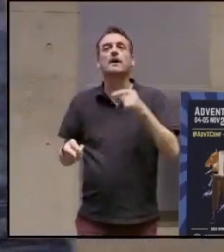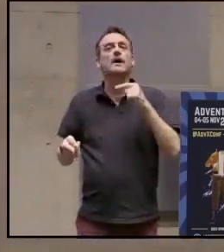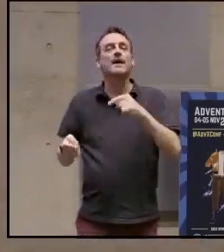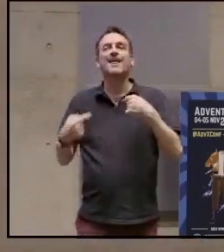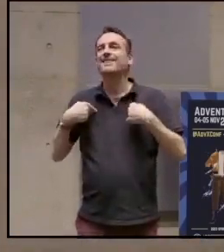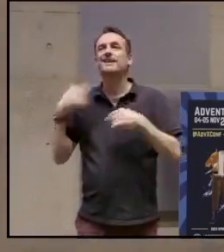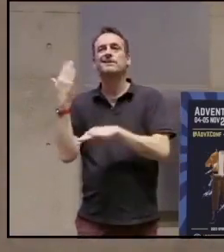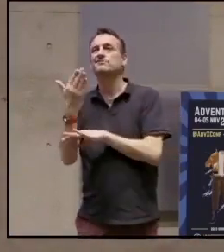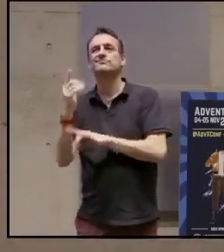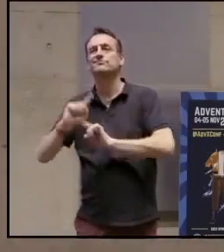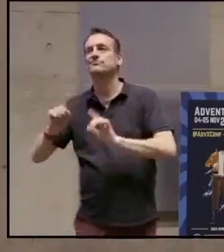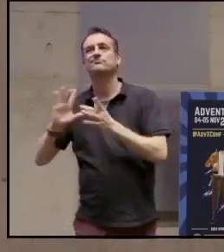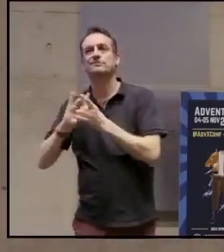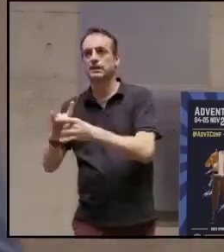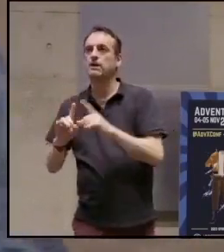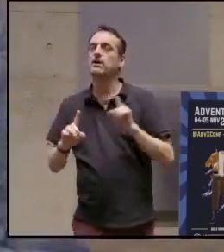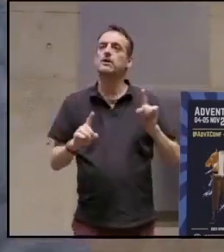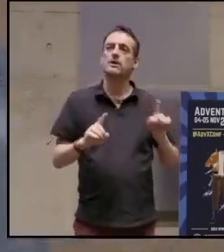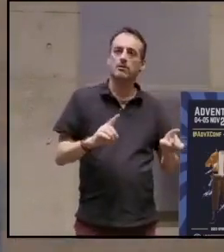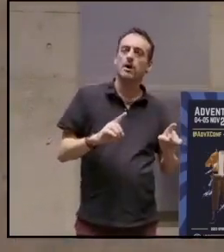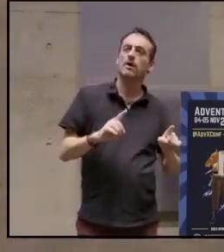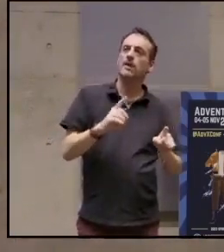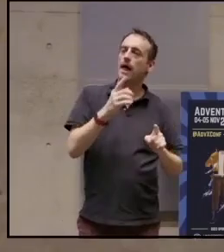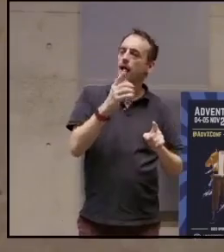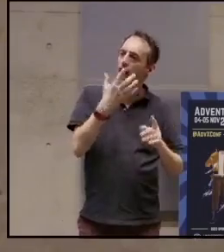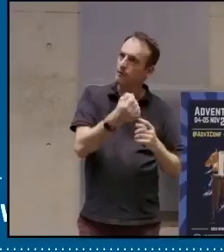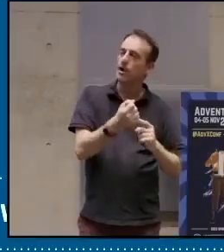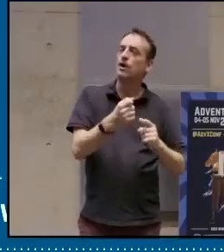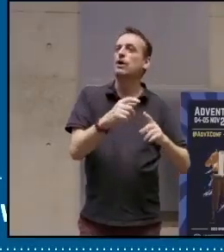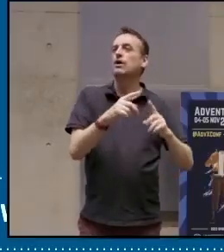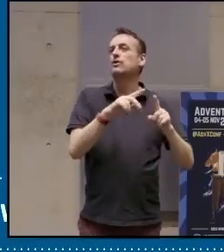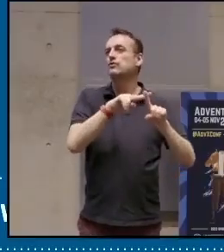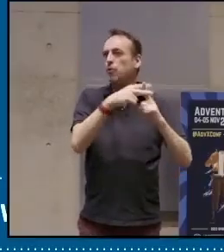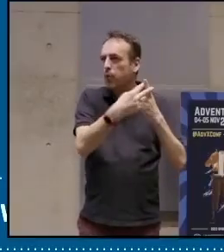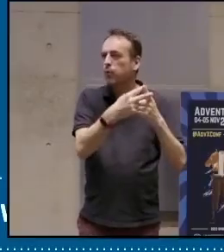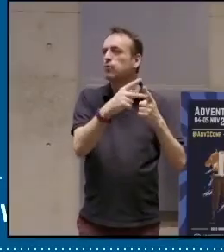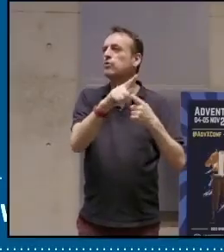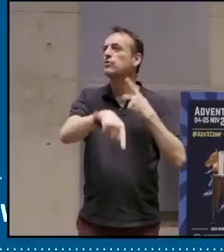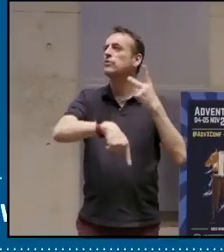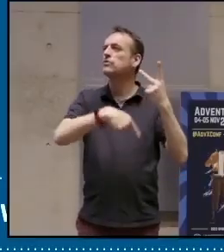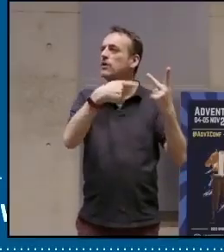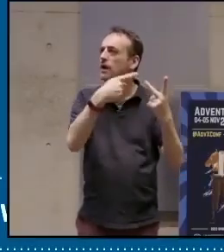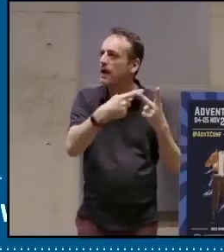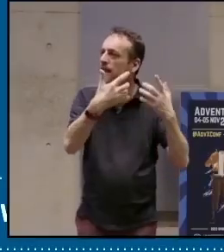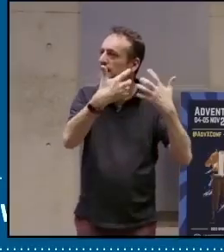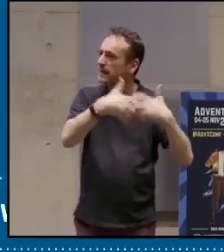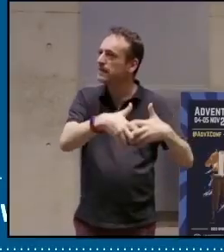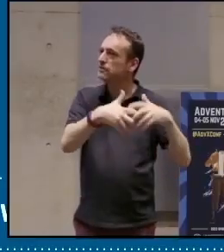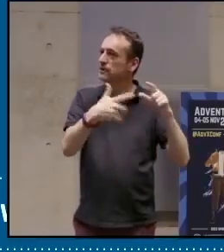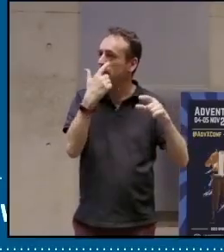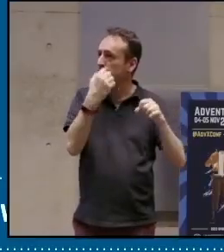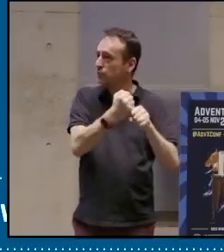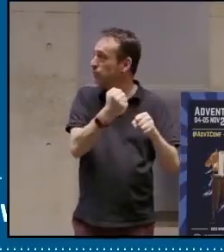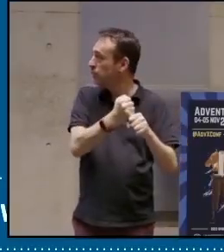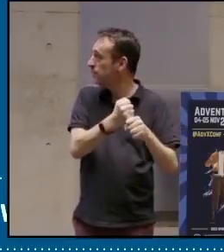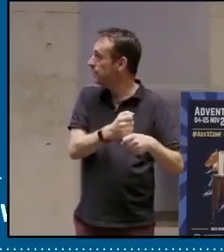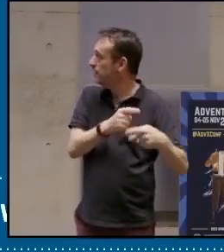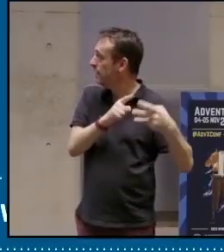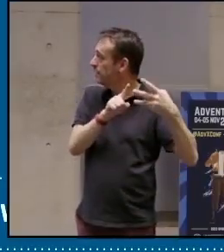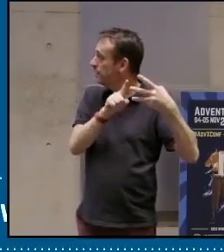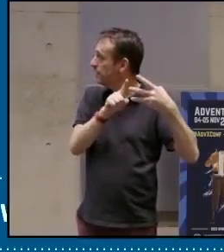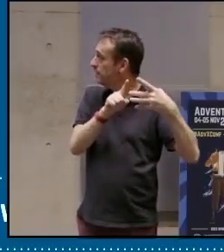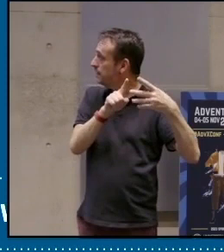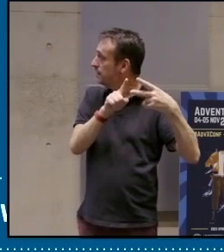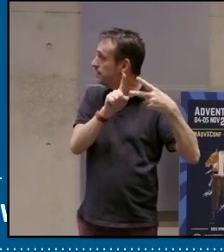into detail about, but they exist. There are tools, there are abilities, there are things that you can do, and they are achievable. That second one, no one